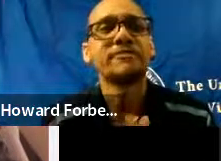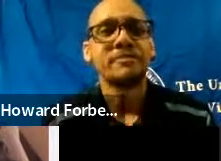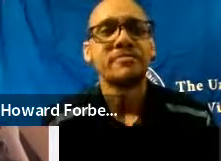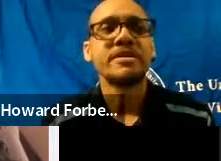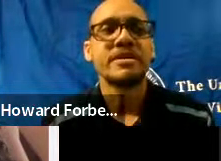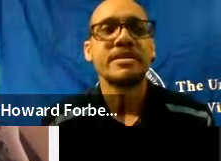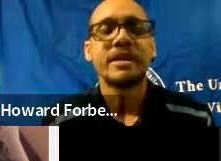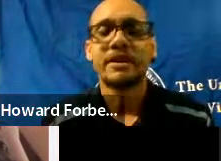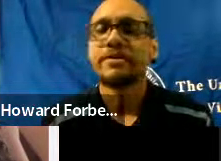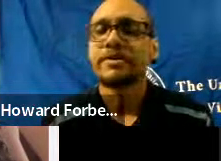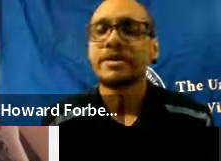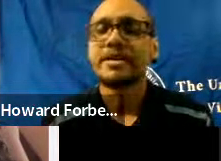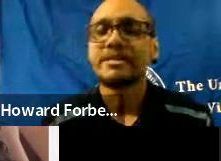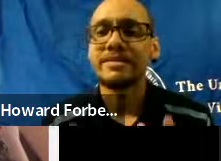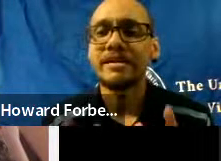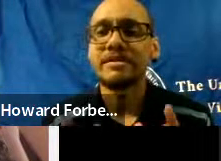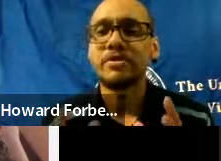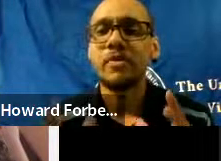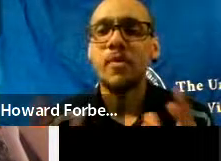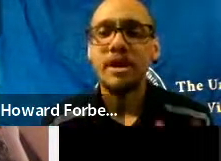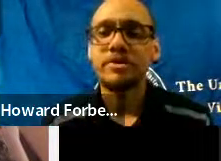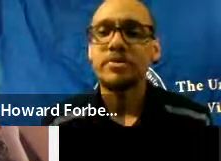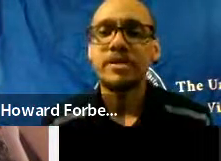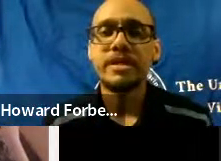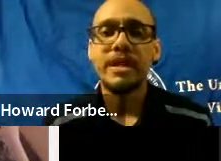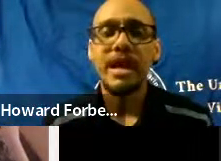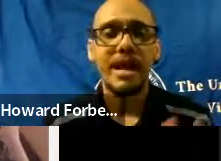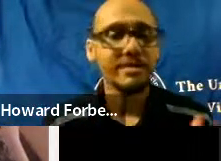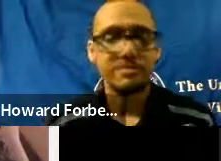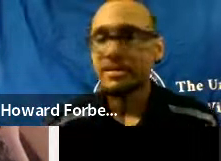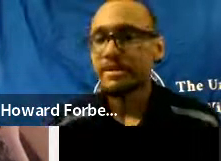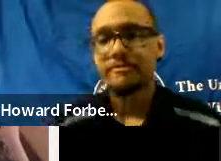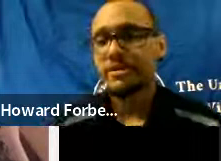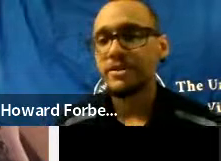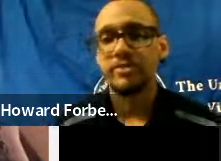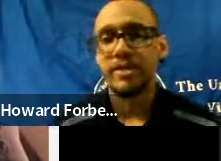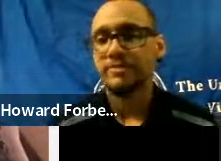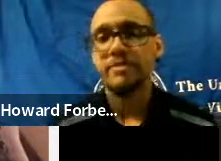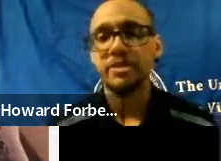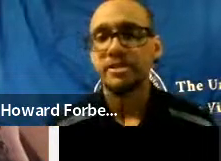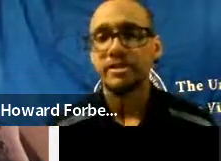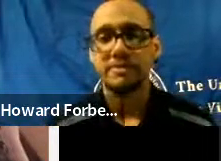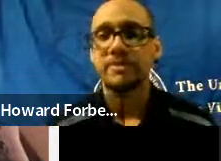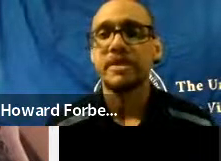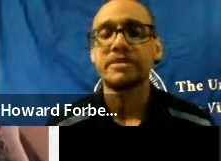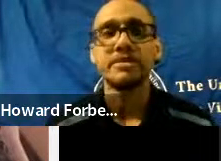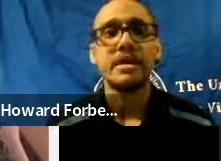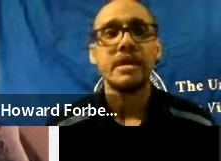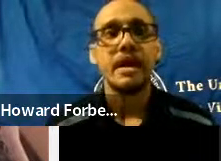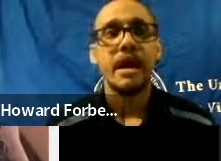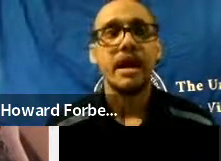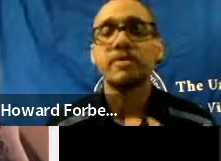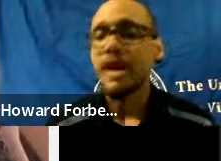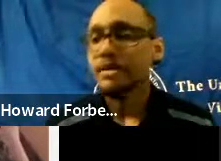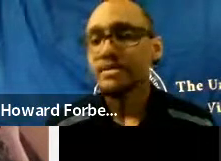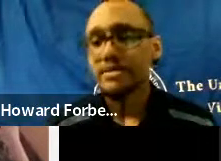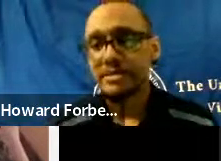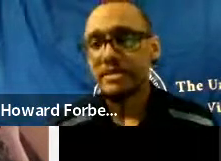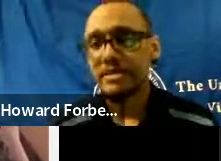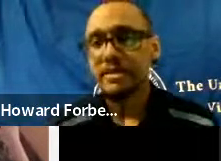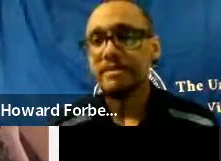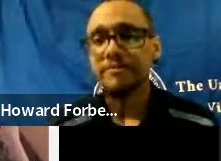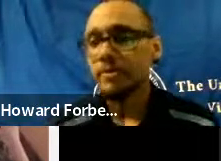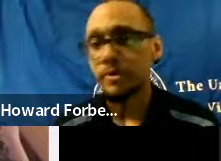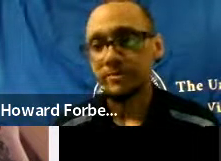the thing for me here is that, YOE has been a very transformational experience. I would